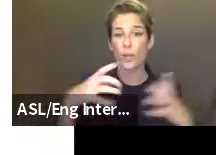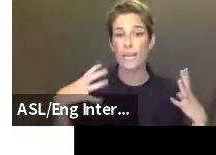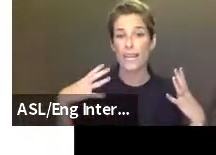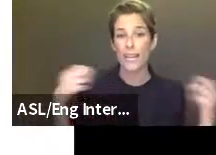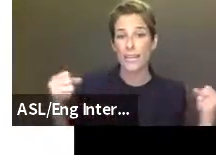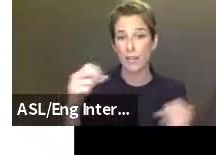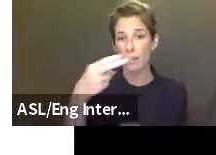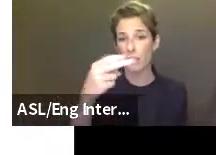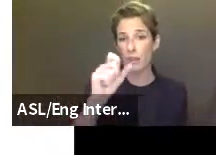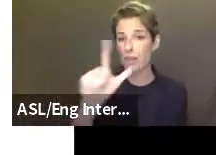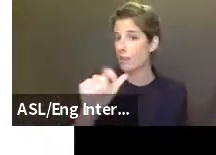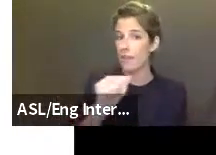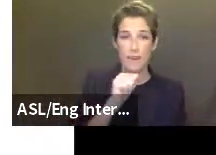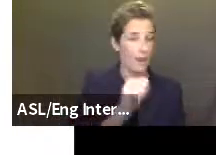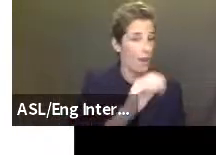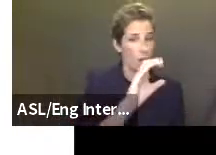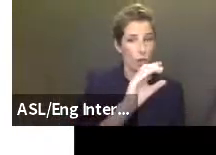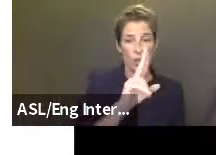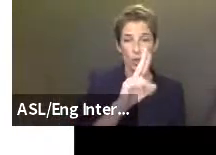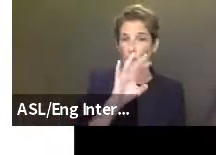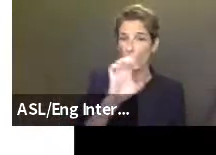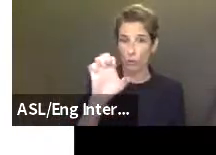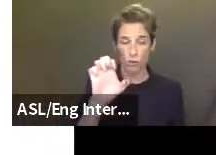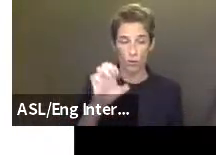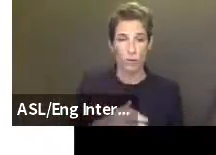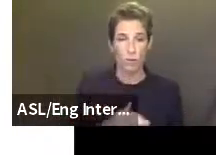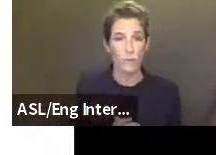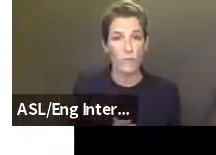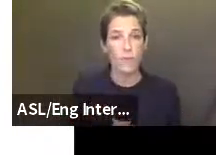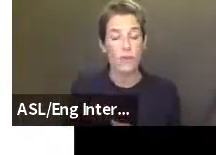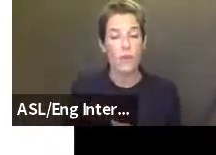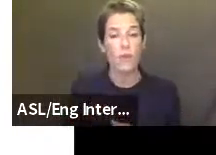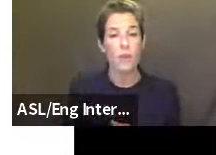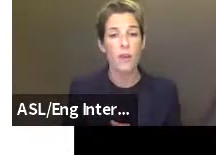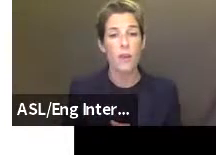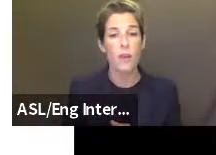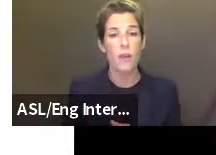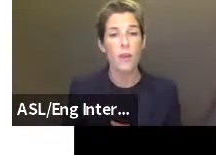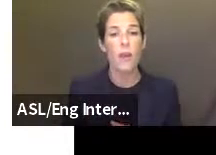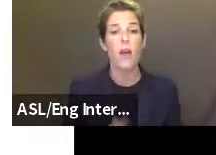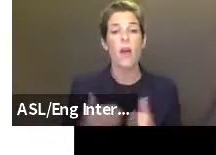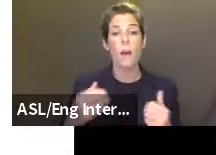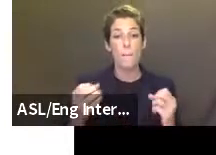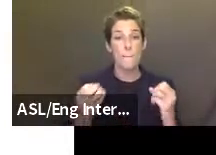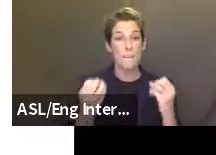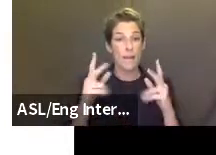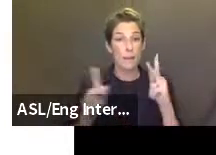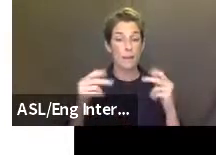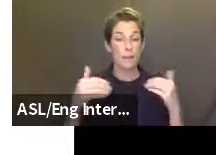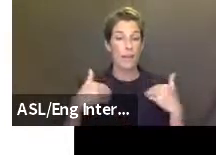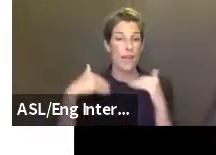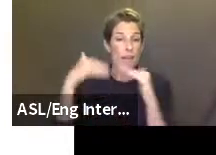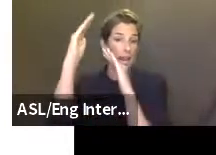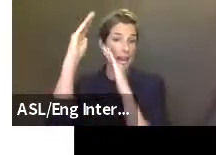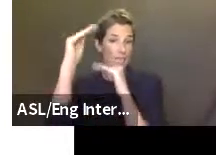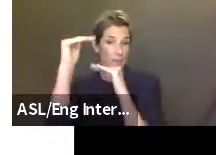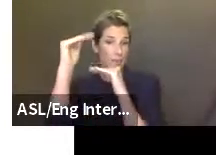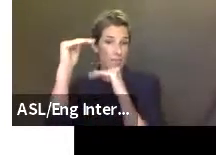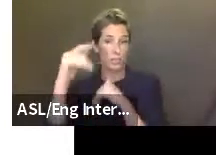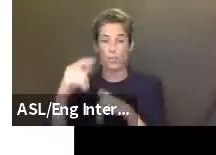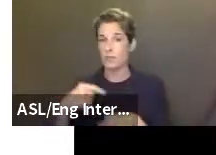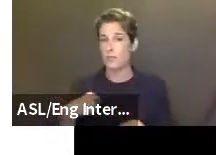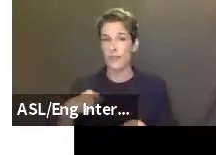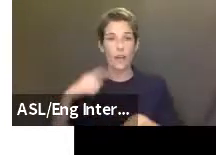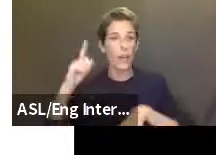is crucial. My healing practices refuse any expectations that I could or should return to an imaginary